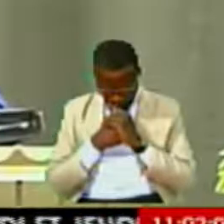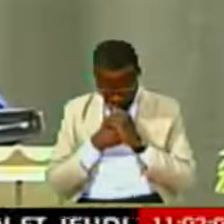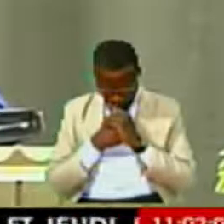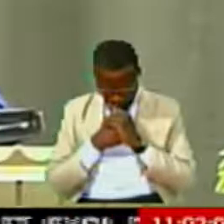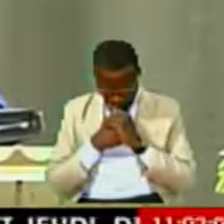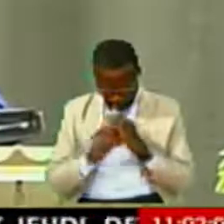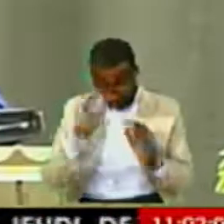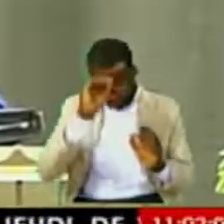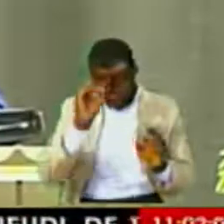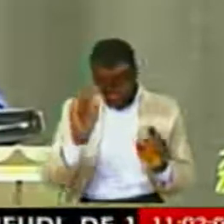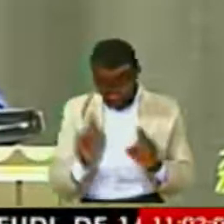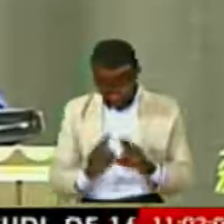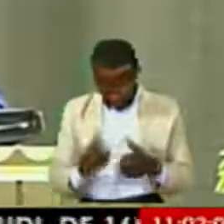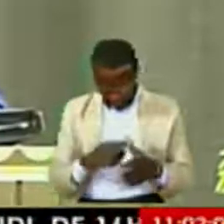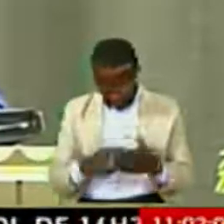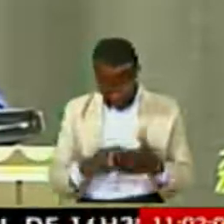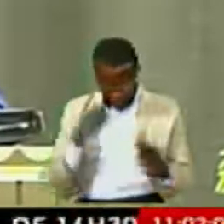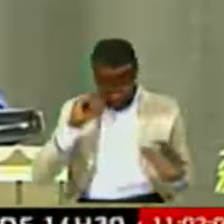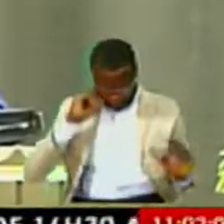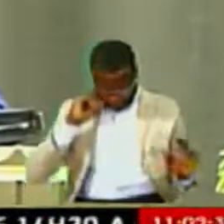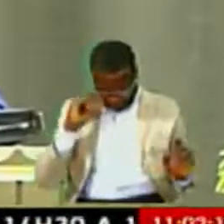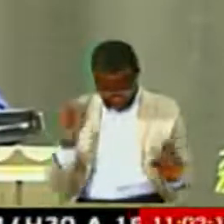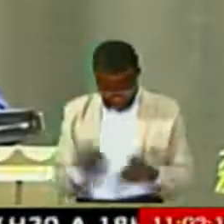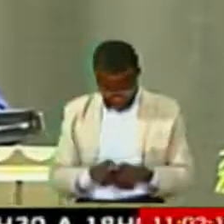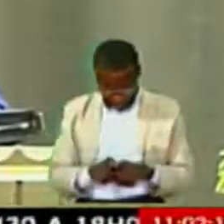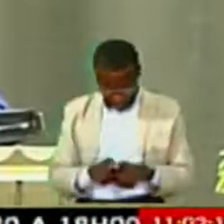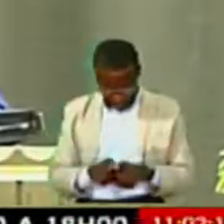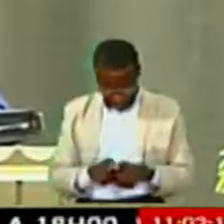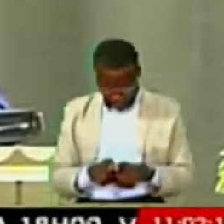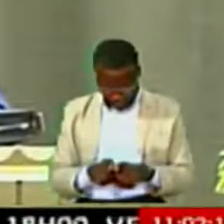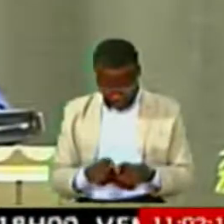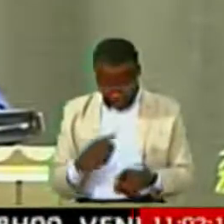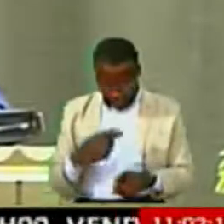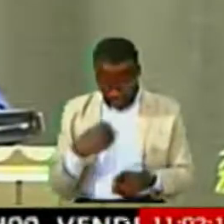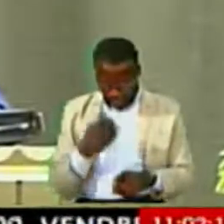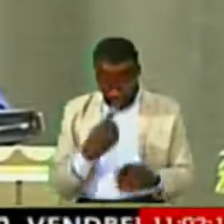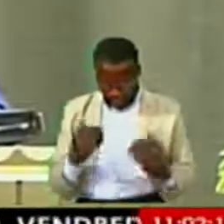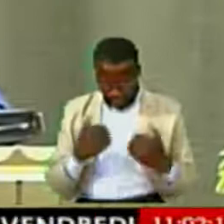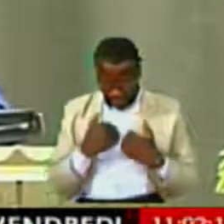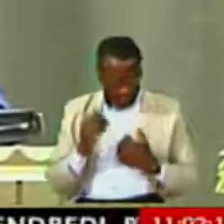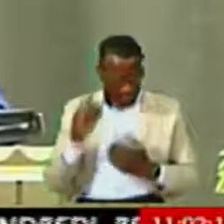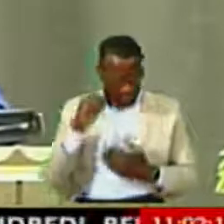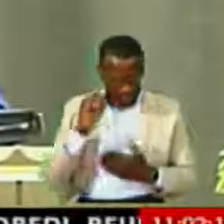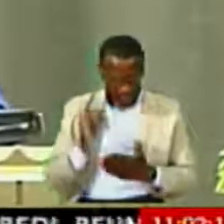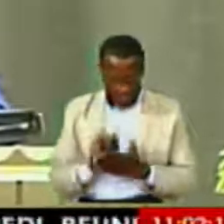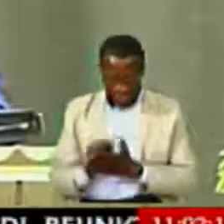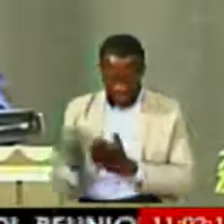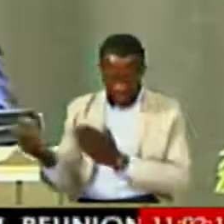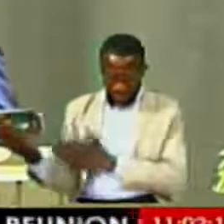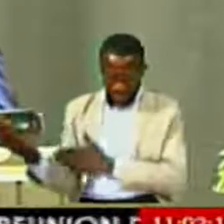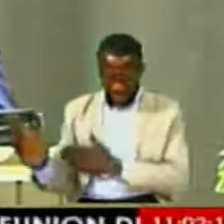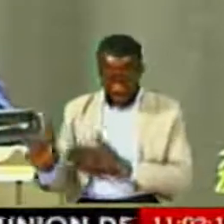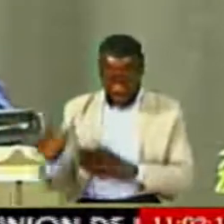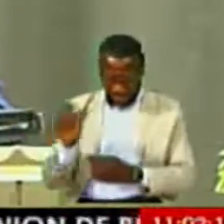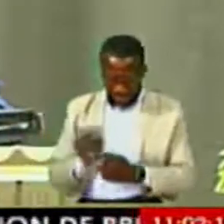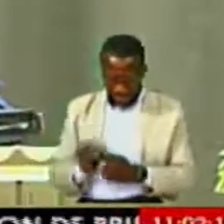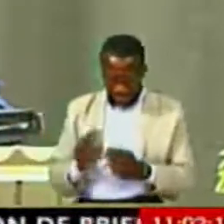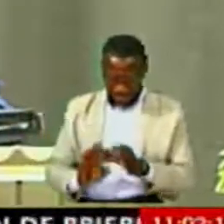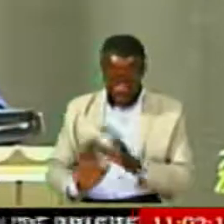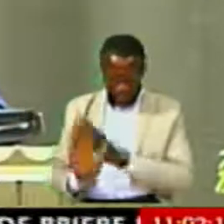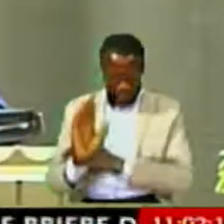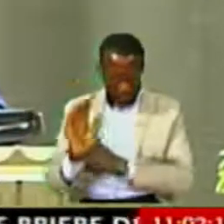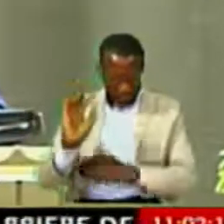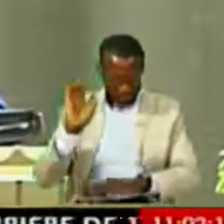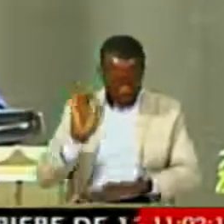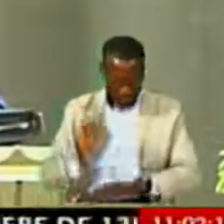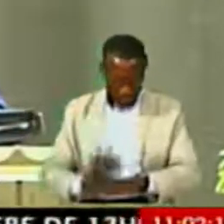Frère ou sœur, brother or sister, qui a écouté ce matin la parole vous a touché, that heard the word this morning and it has touched